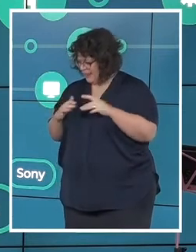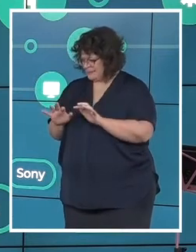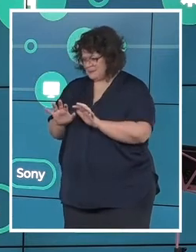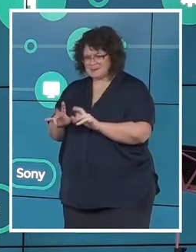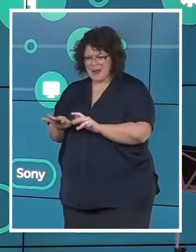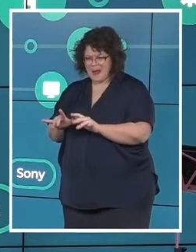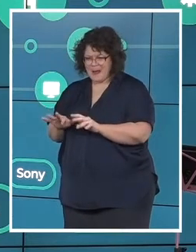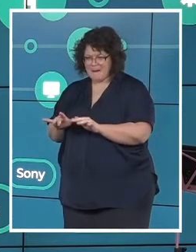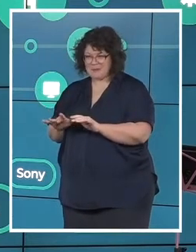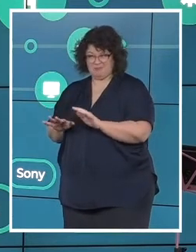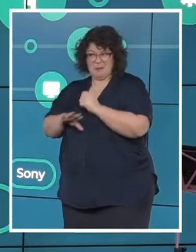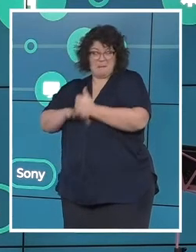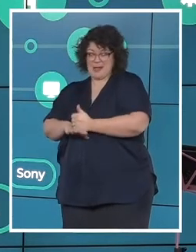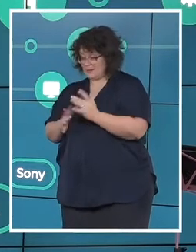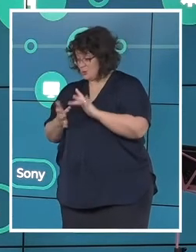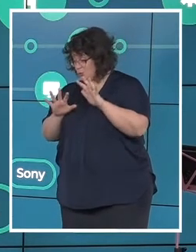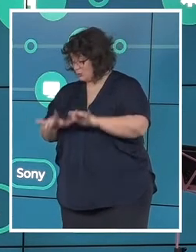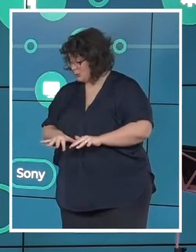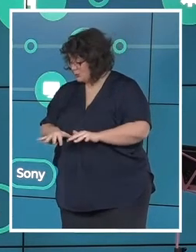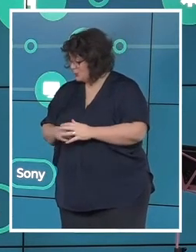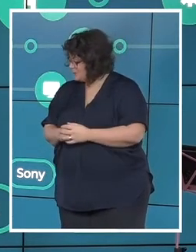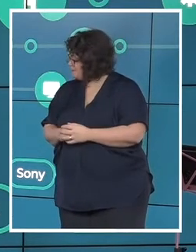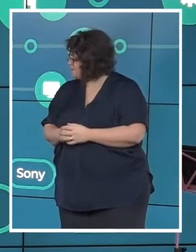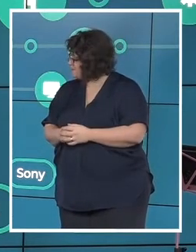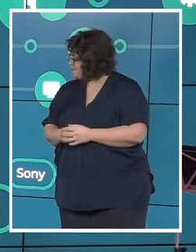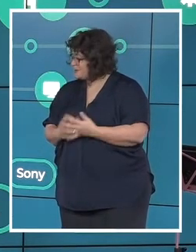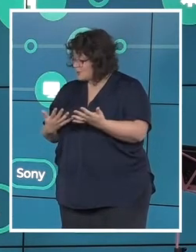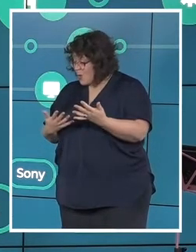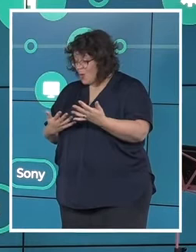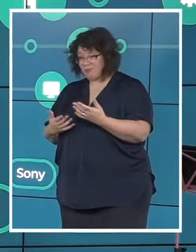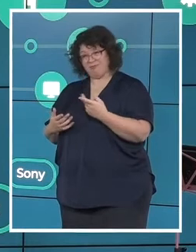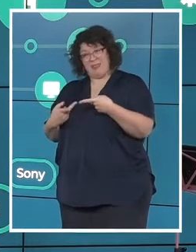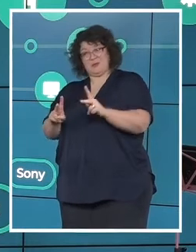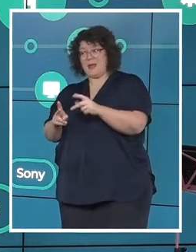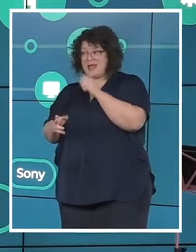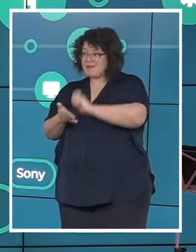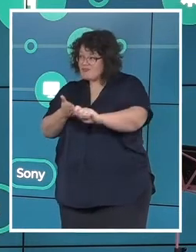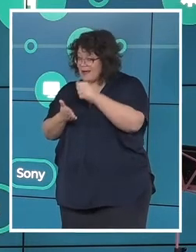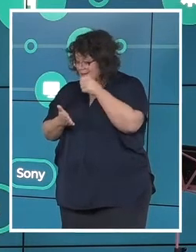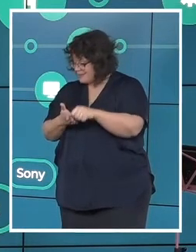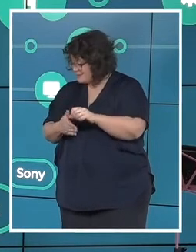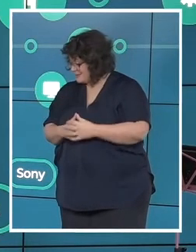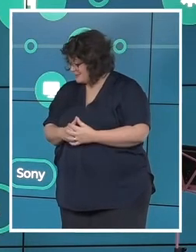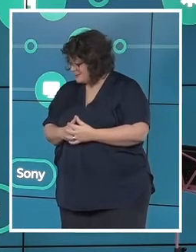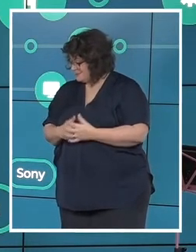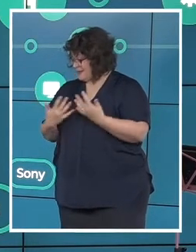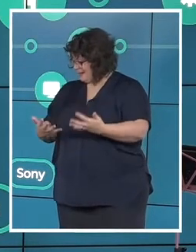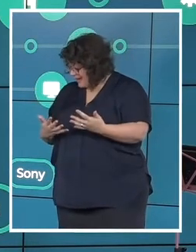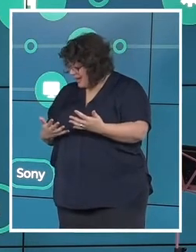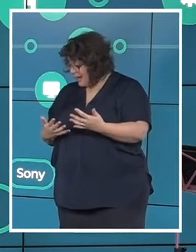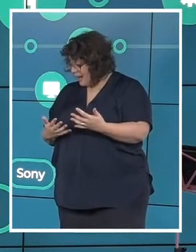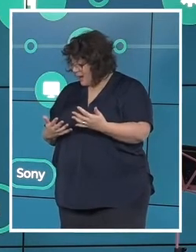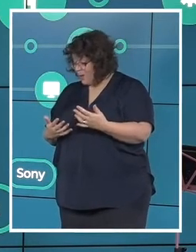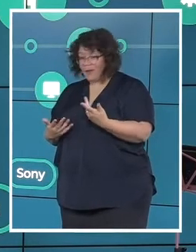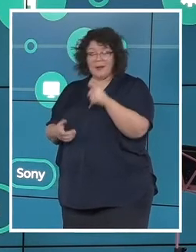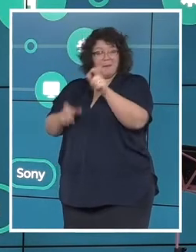letters on keyboards. And some of the fastest typists are touch typists. Disability